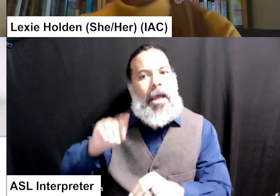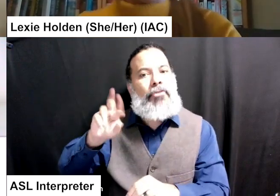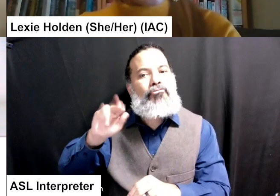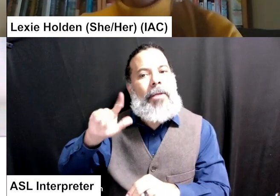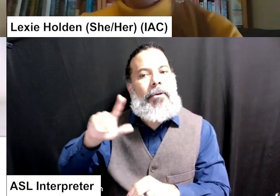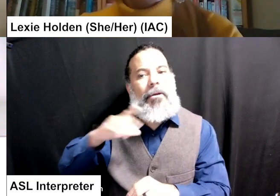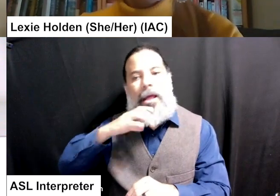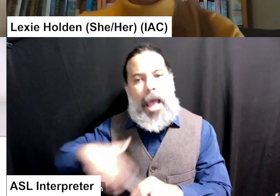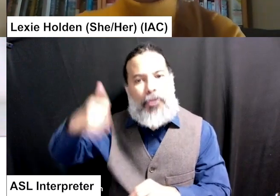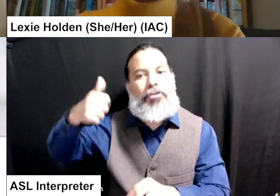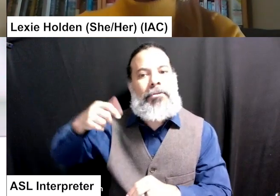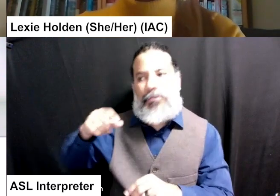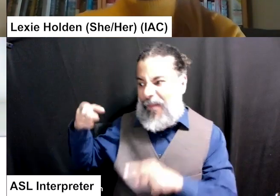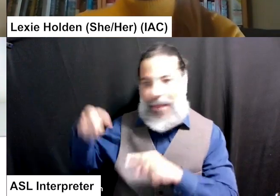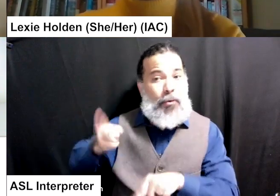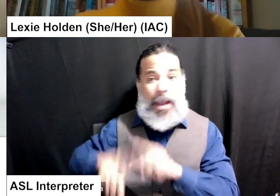who are unable to make it to these